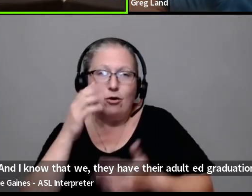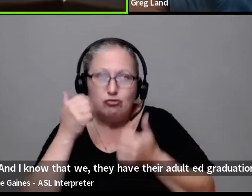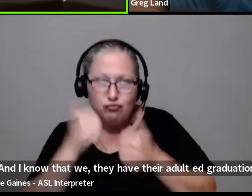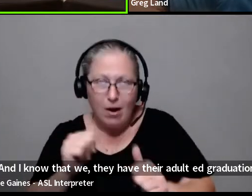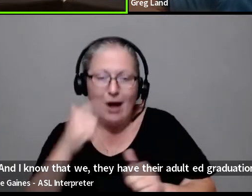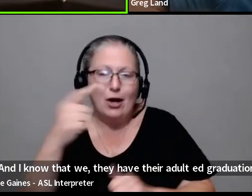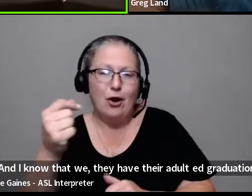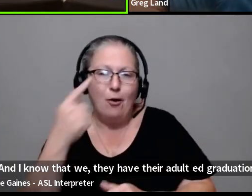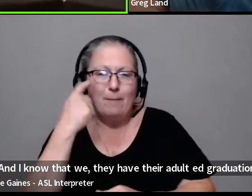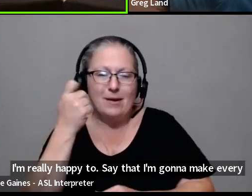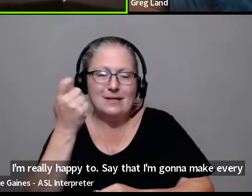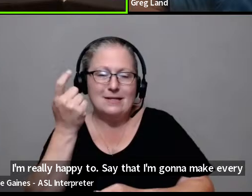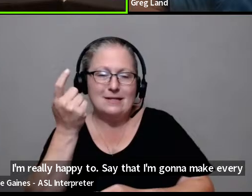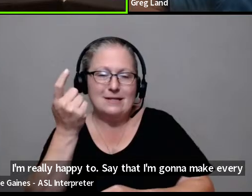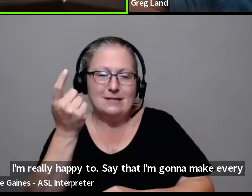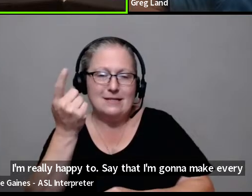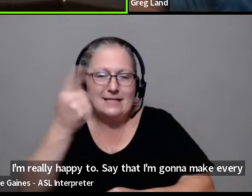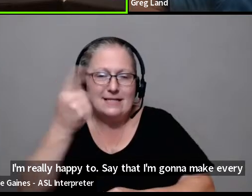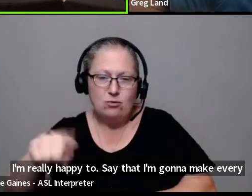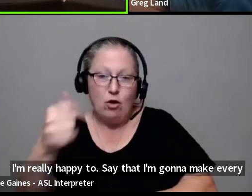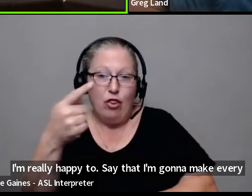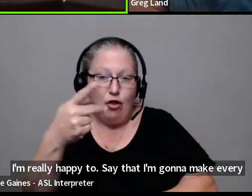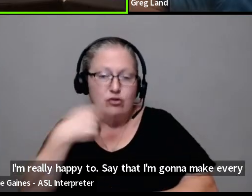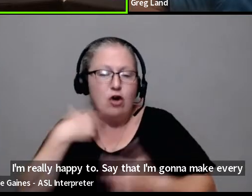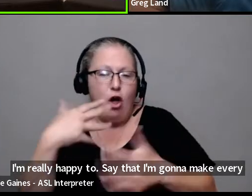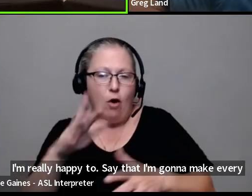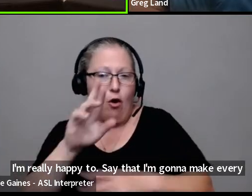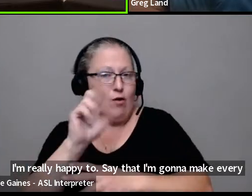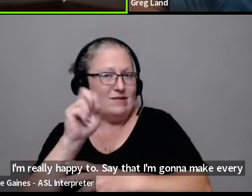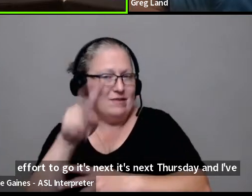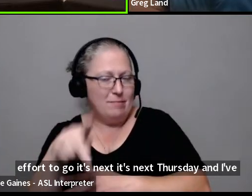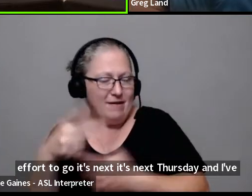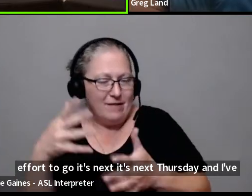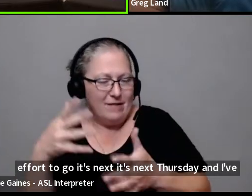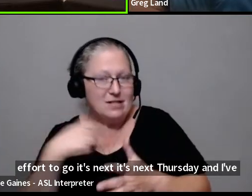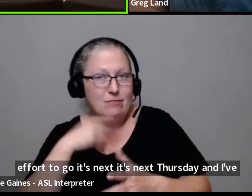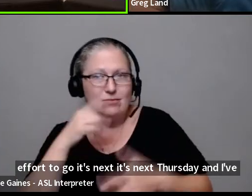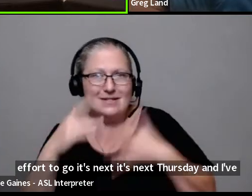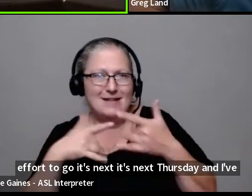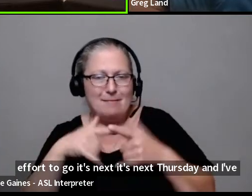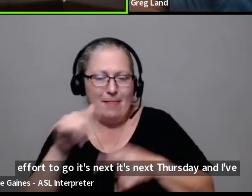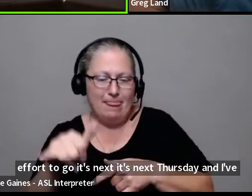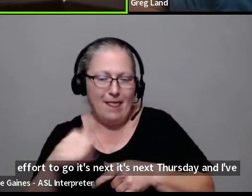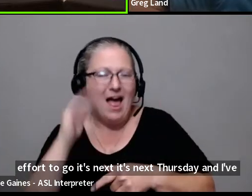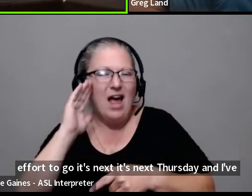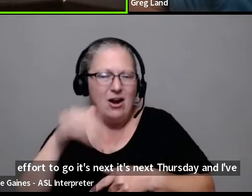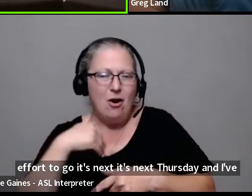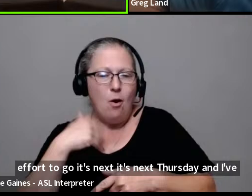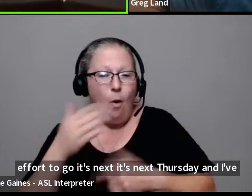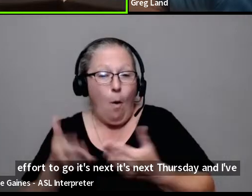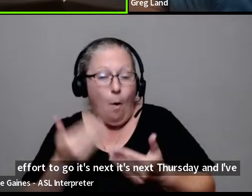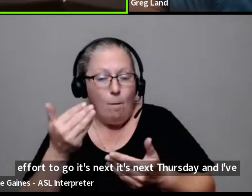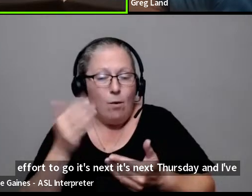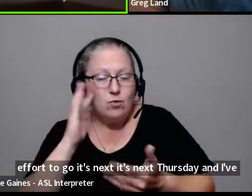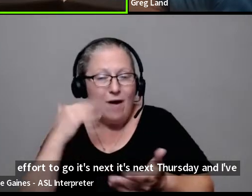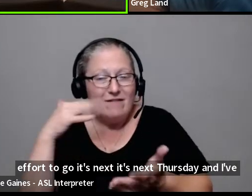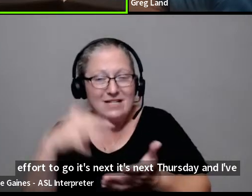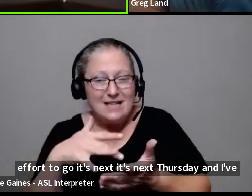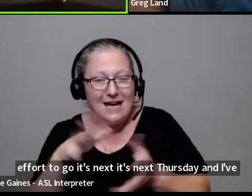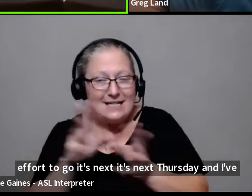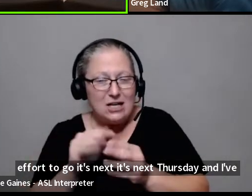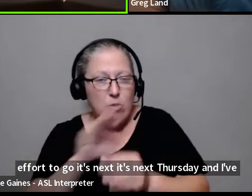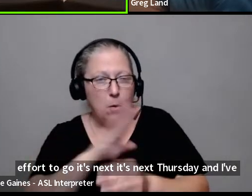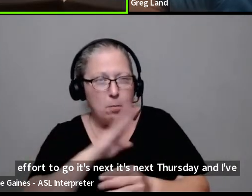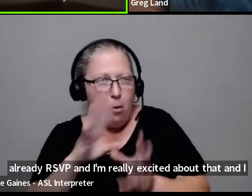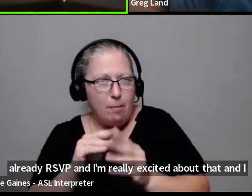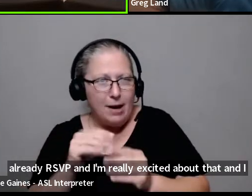It's next Thursday, and I've already RSVP'd, and I'm really excited about that. And I know we were almost going to have a study session or some kind of a board meeting. I'm glad